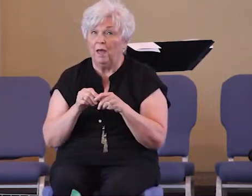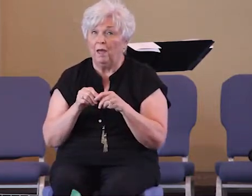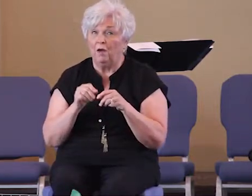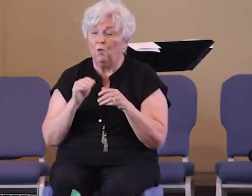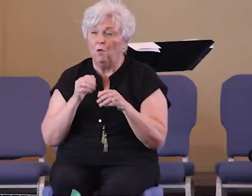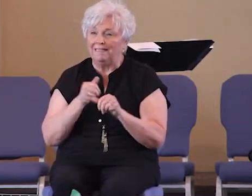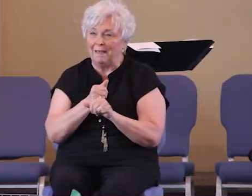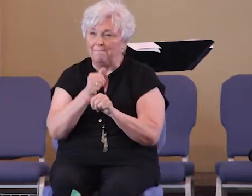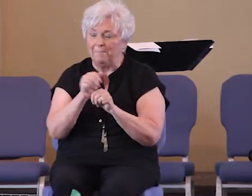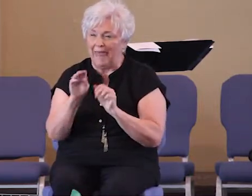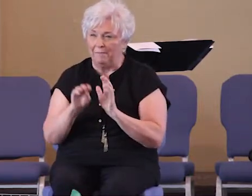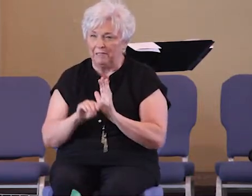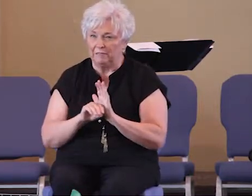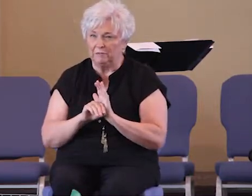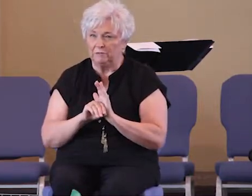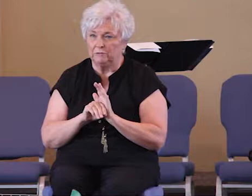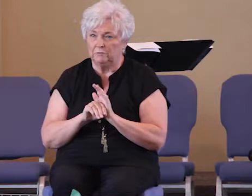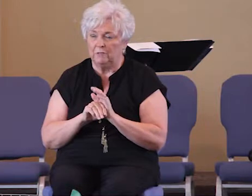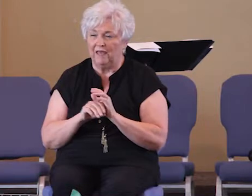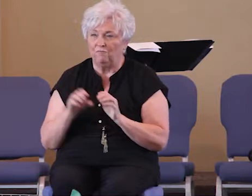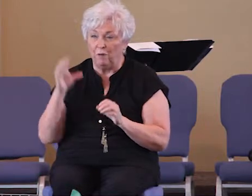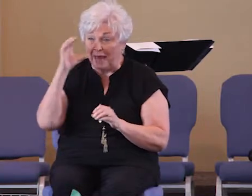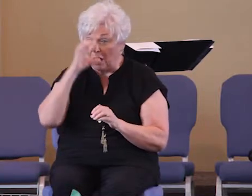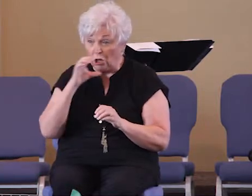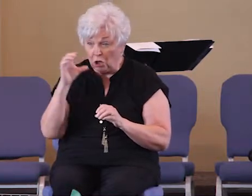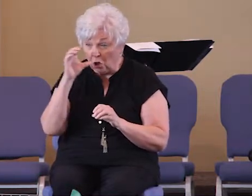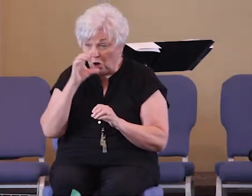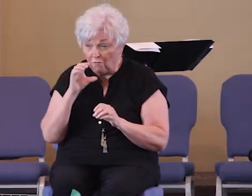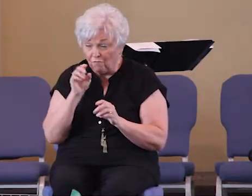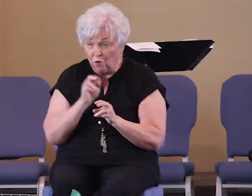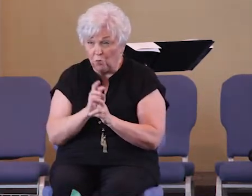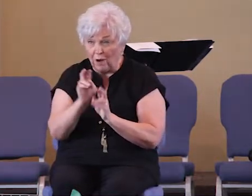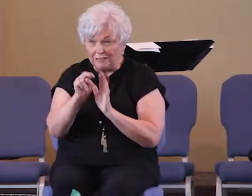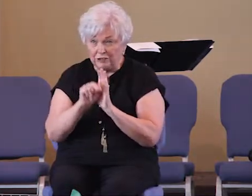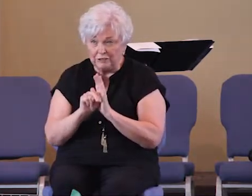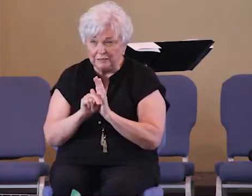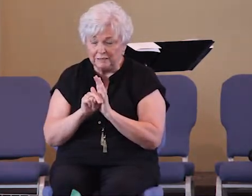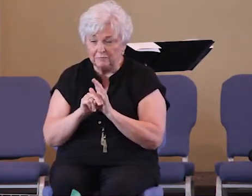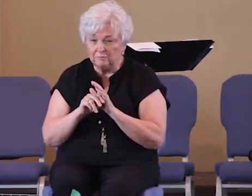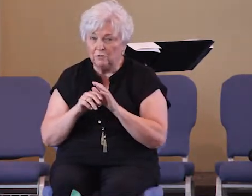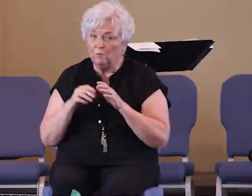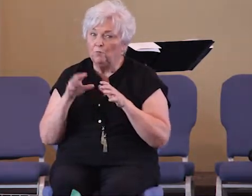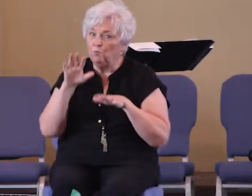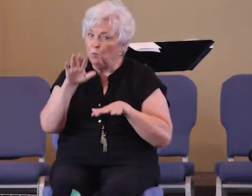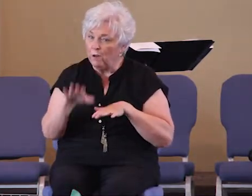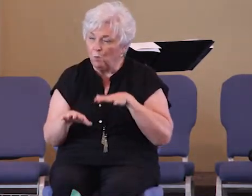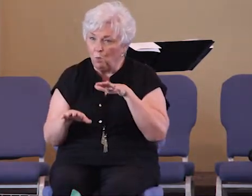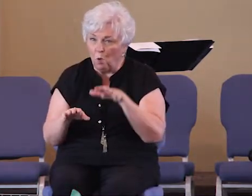righteousness and we strive to walk in righteousness, Solomon says this, he says,